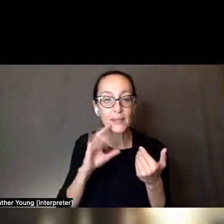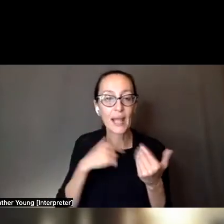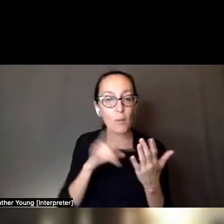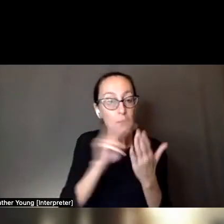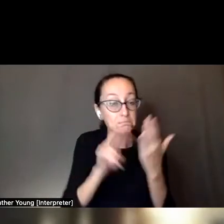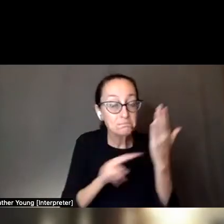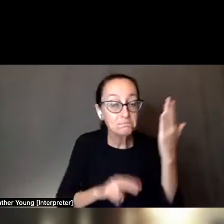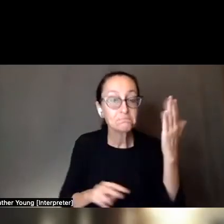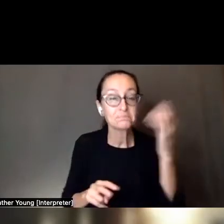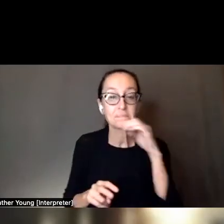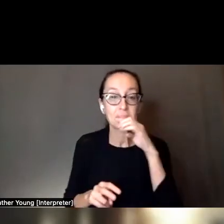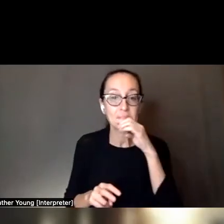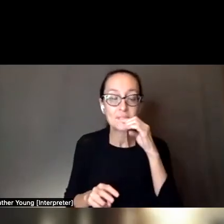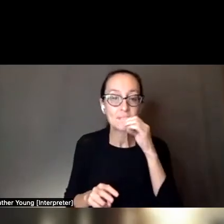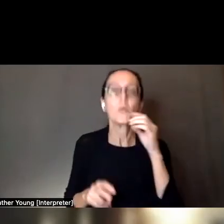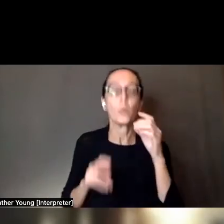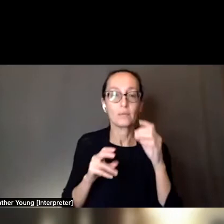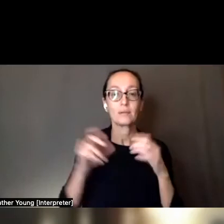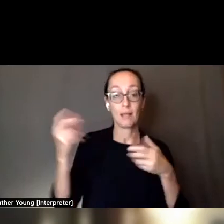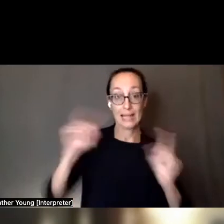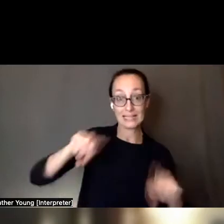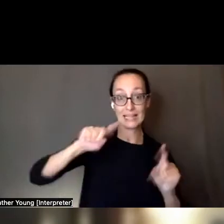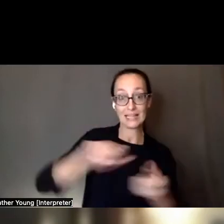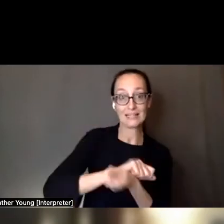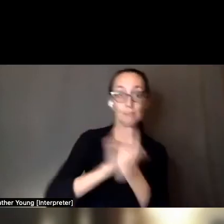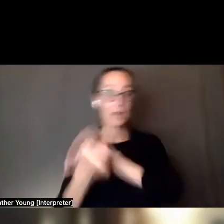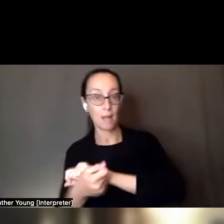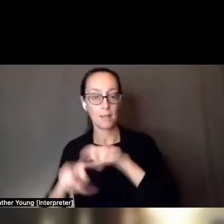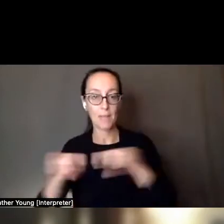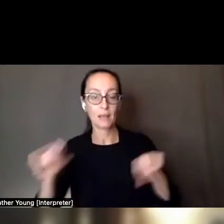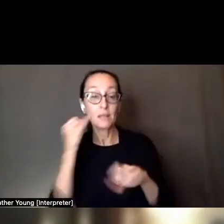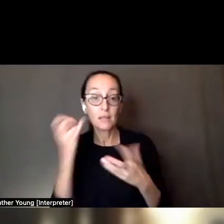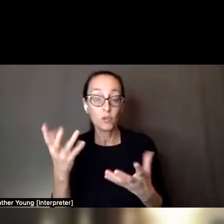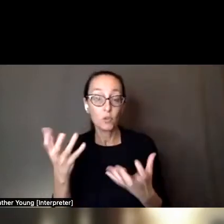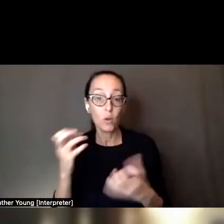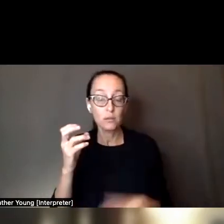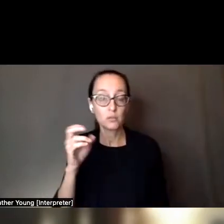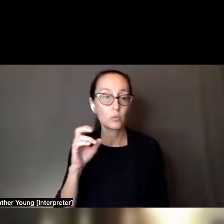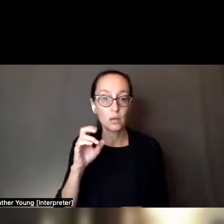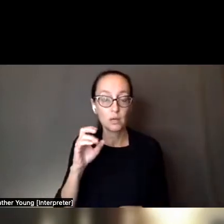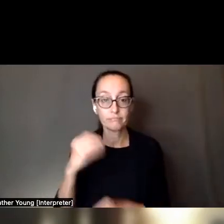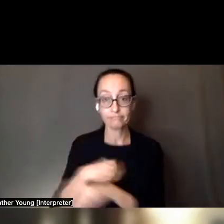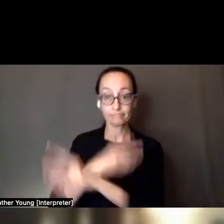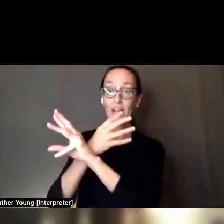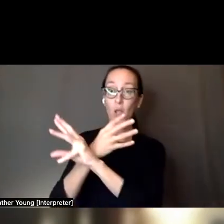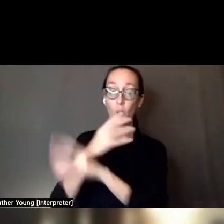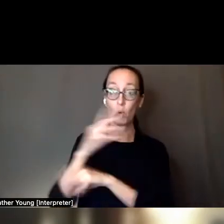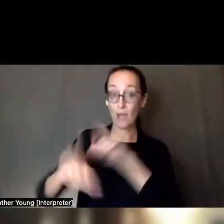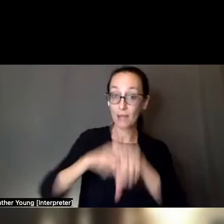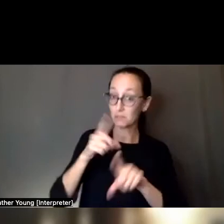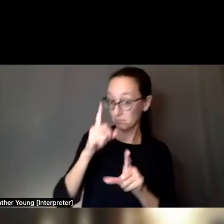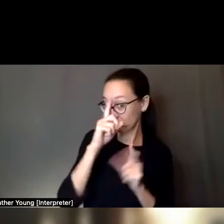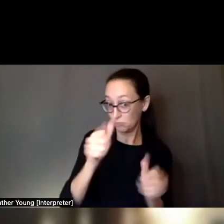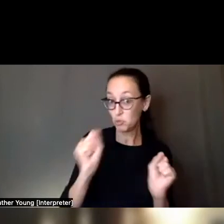into panelists. That way, if you would like to turn on your video to ask a question, you may do so.